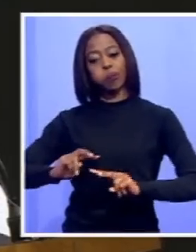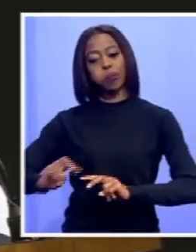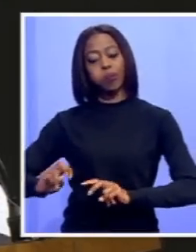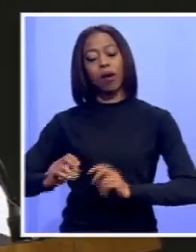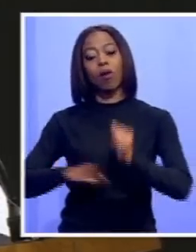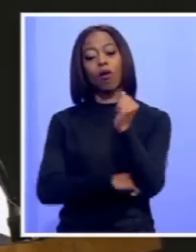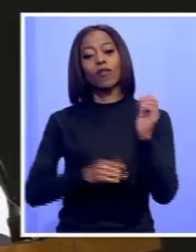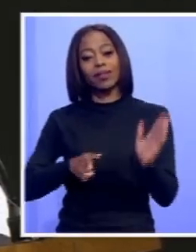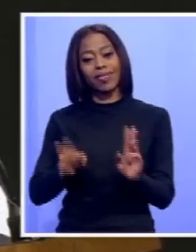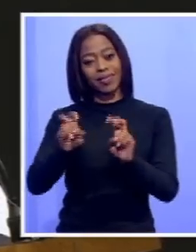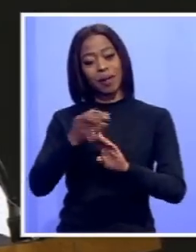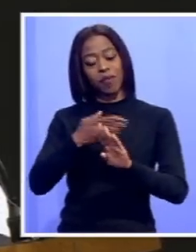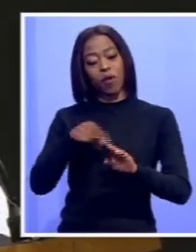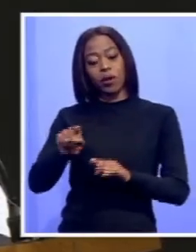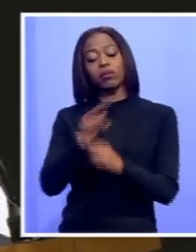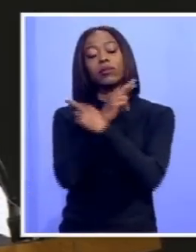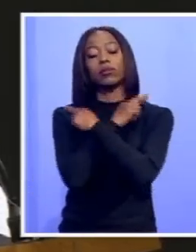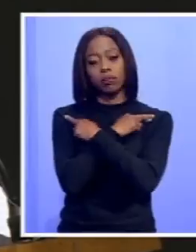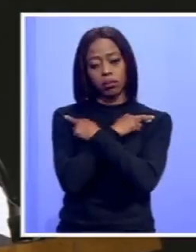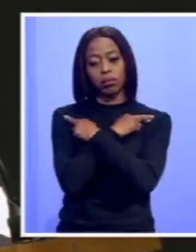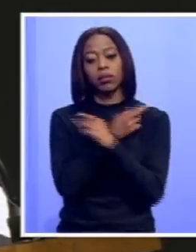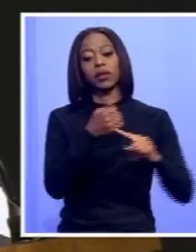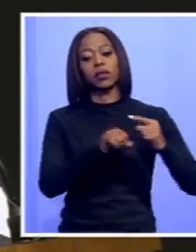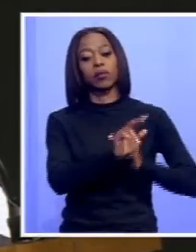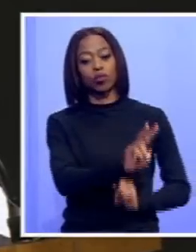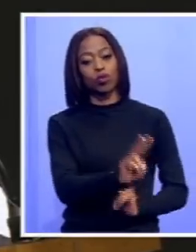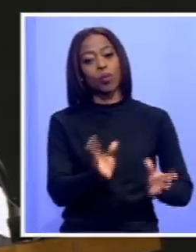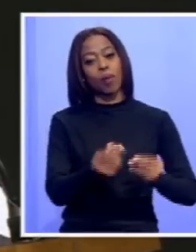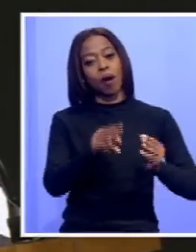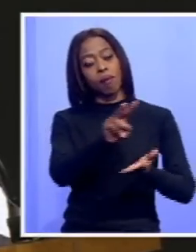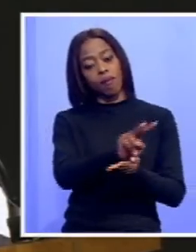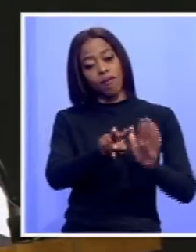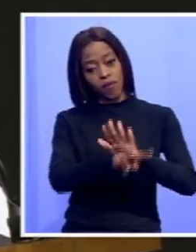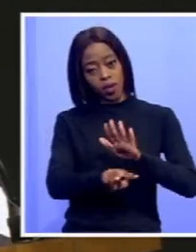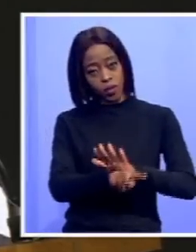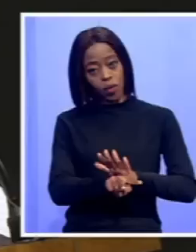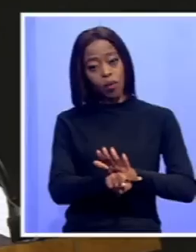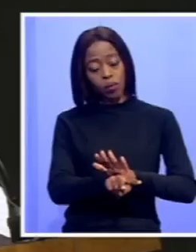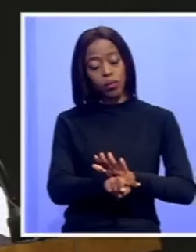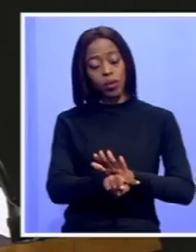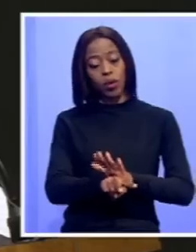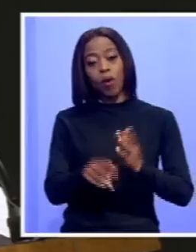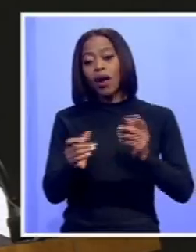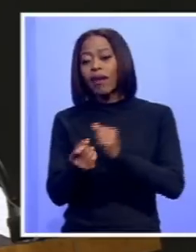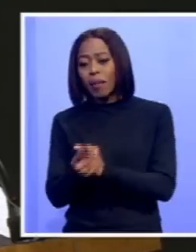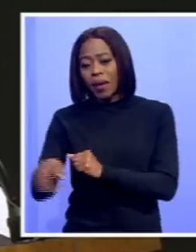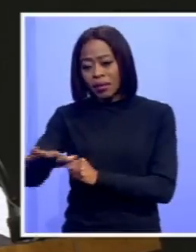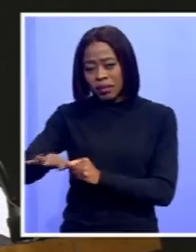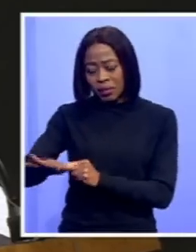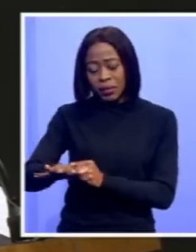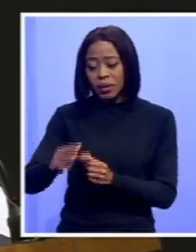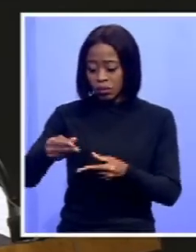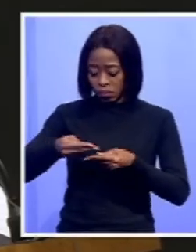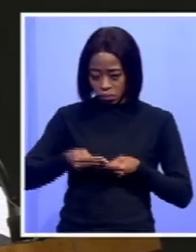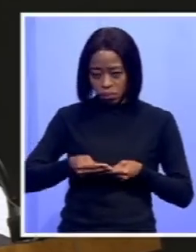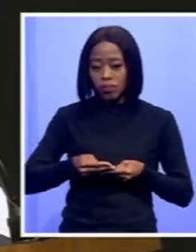matter prior to his retirement. Sub 2, he had obtained the video footage of the incident from Mr. Klingbeil. Sub 3, upon receipt, he had